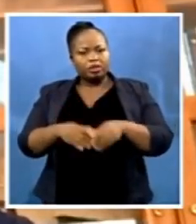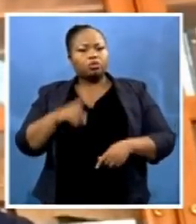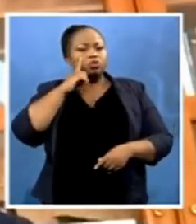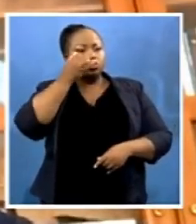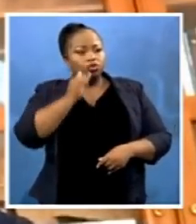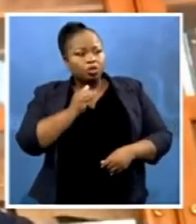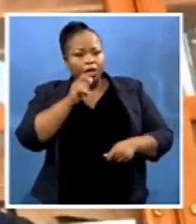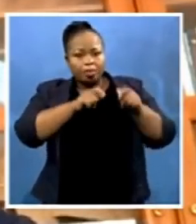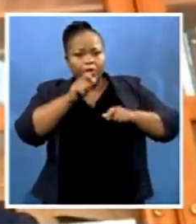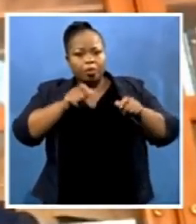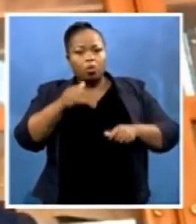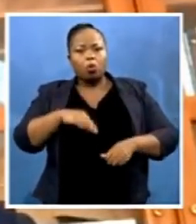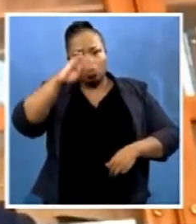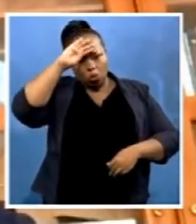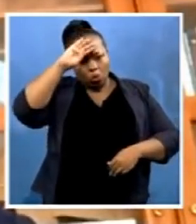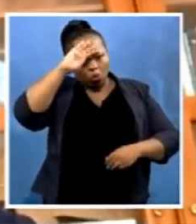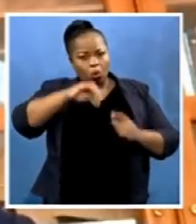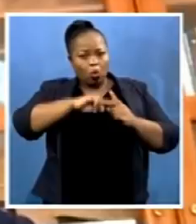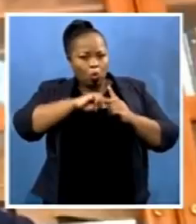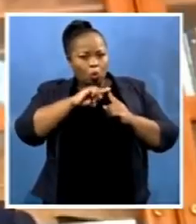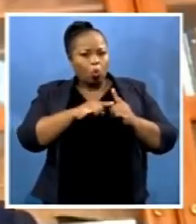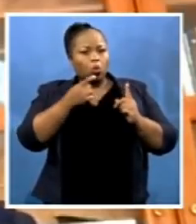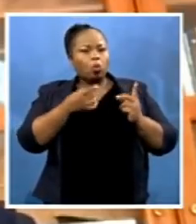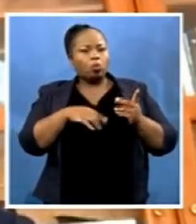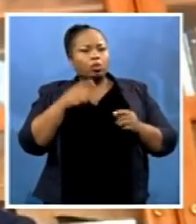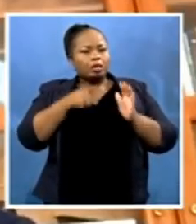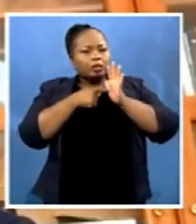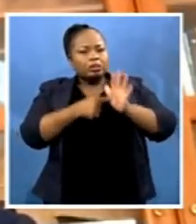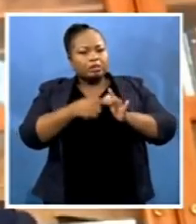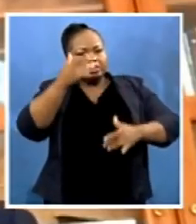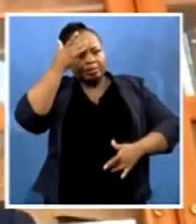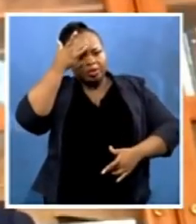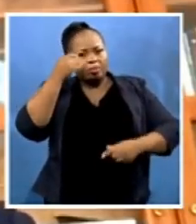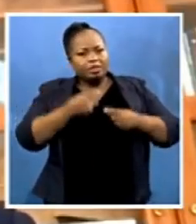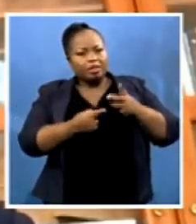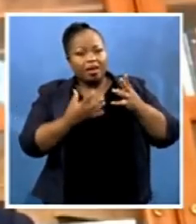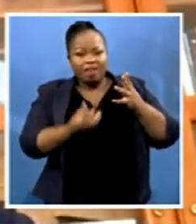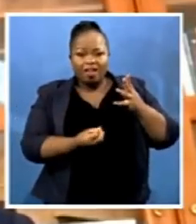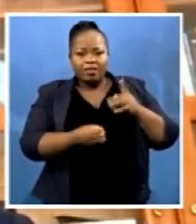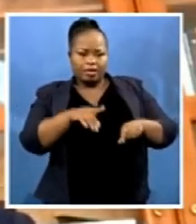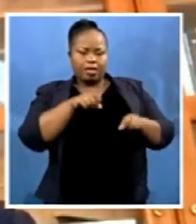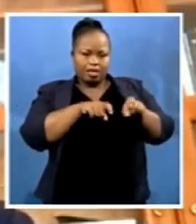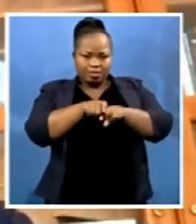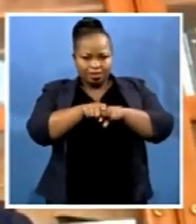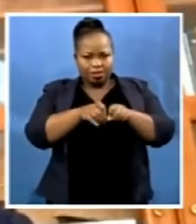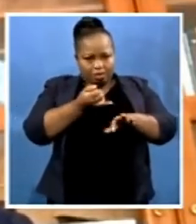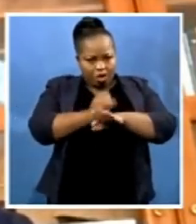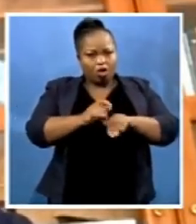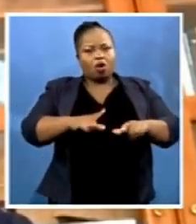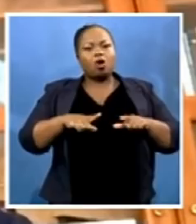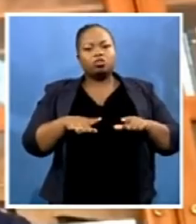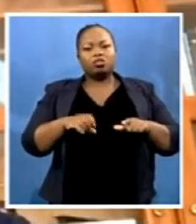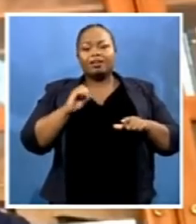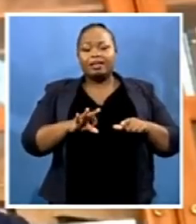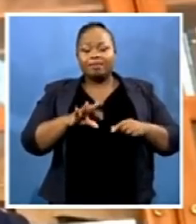before they are complicated, and then in the process, we could isolate them if they are found to be positive. That I think is going to